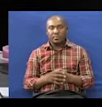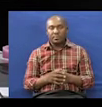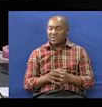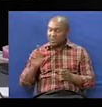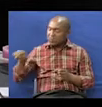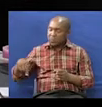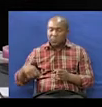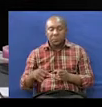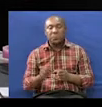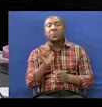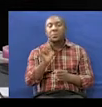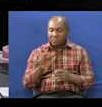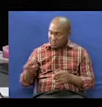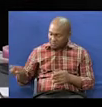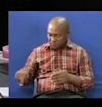to the barrel.